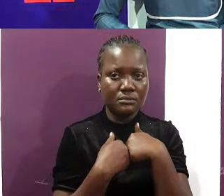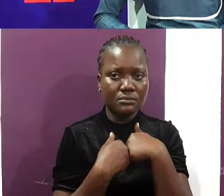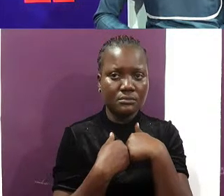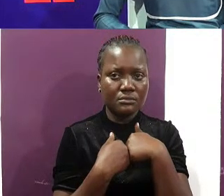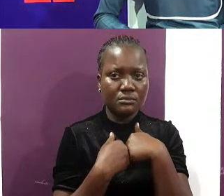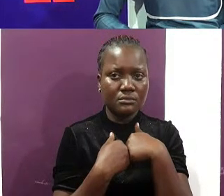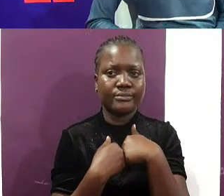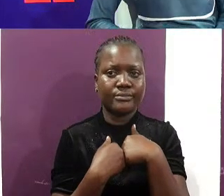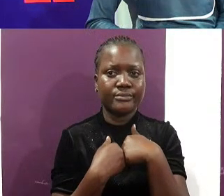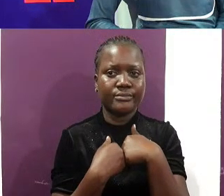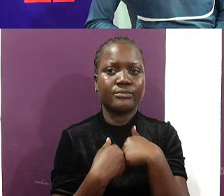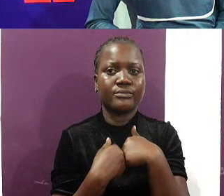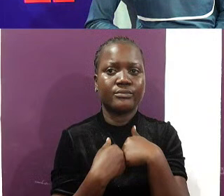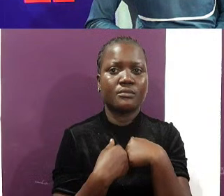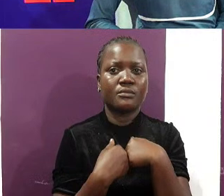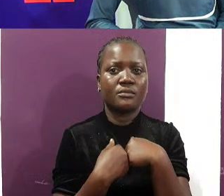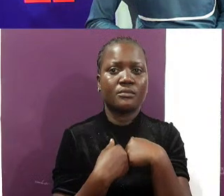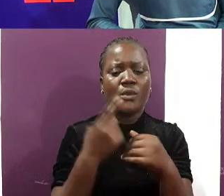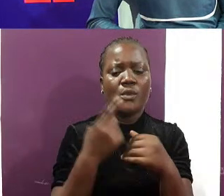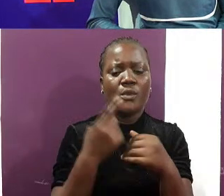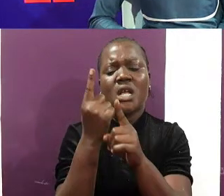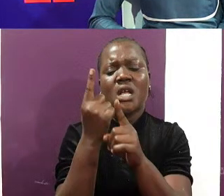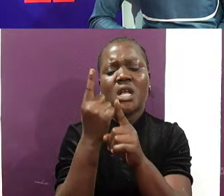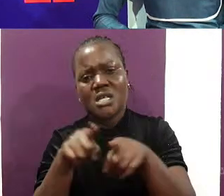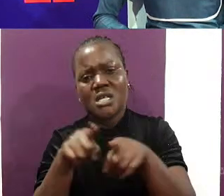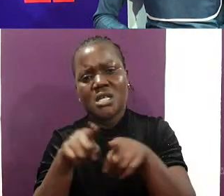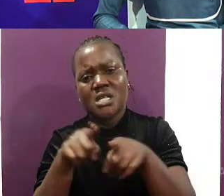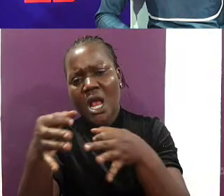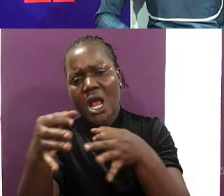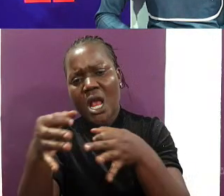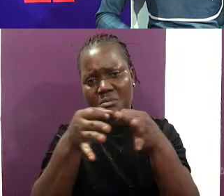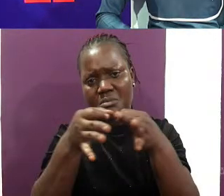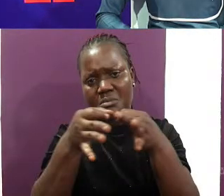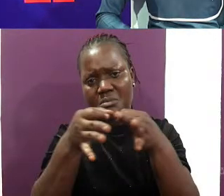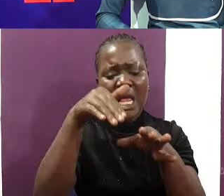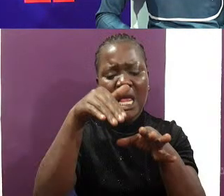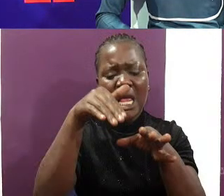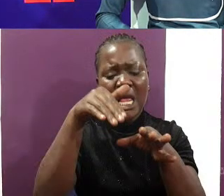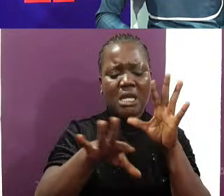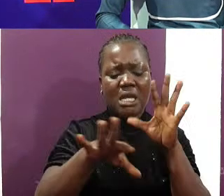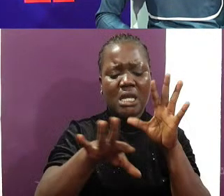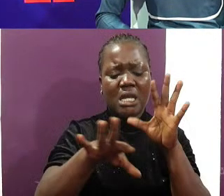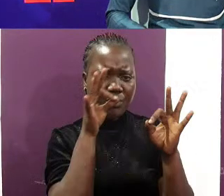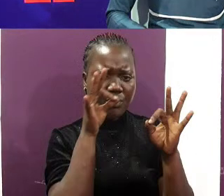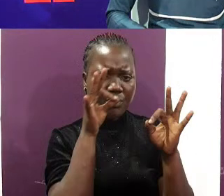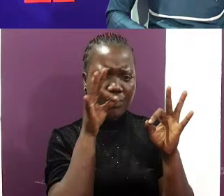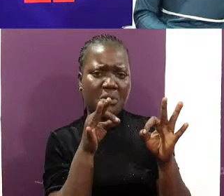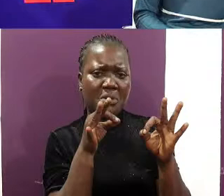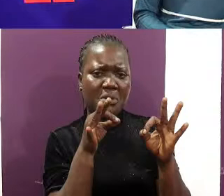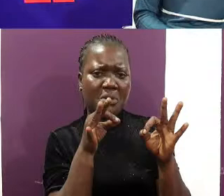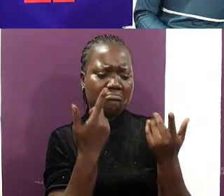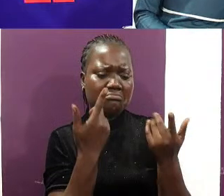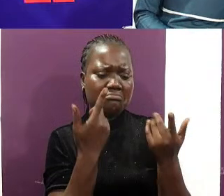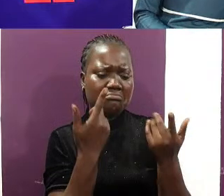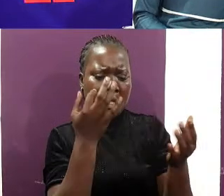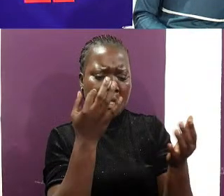I said, the watcher yama yehuno. A woman from Muniamano say, Yeni pana, your